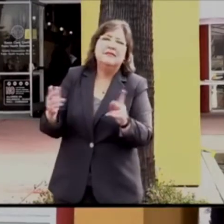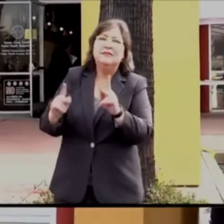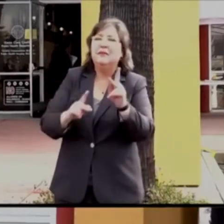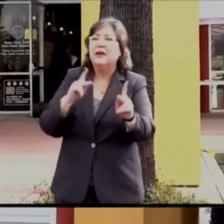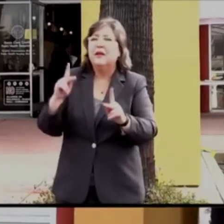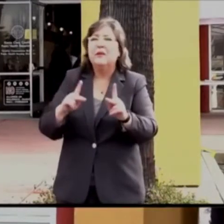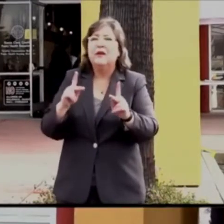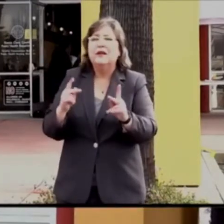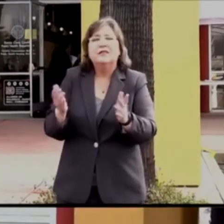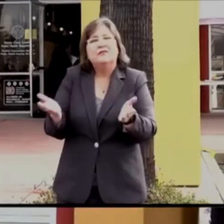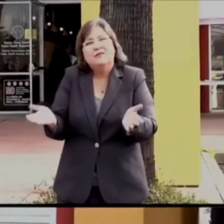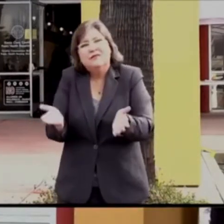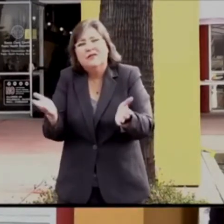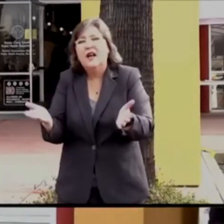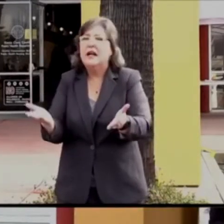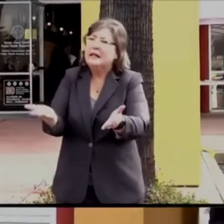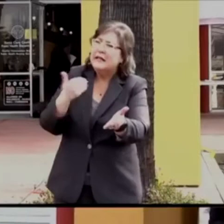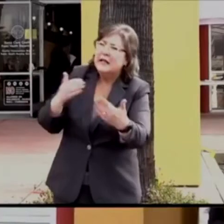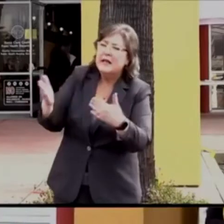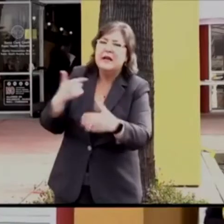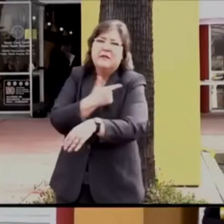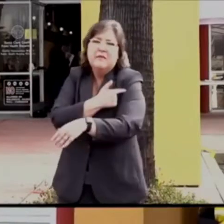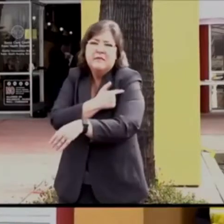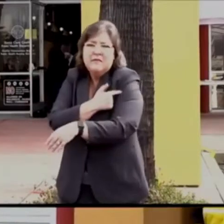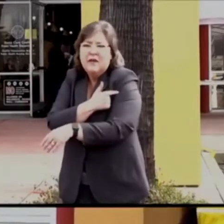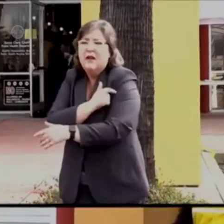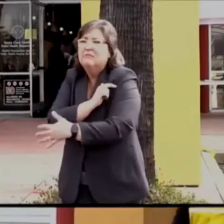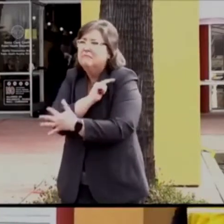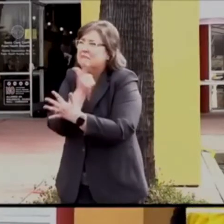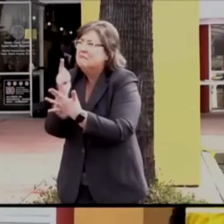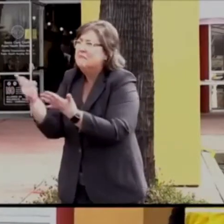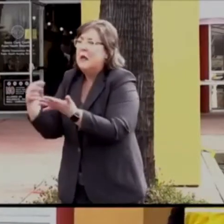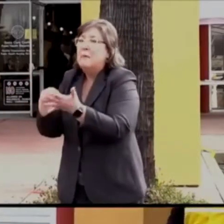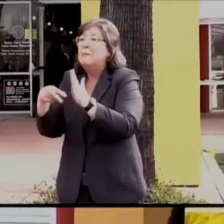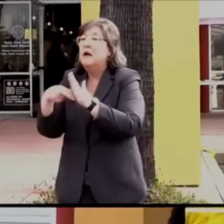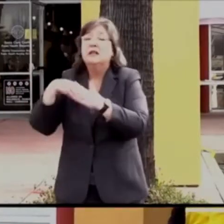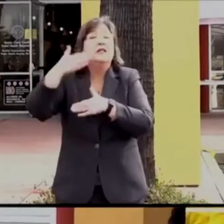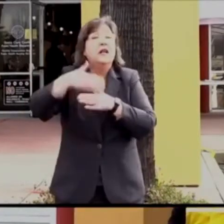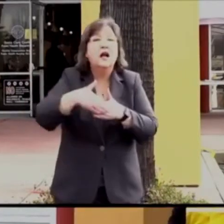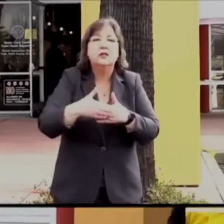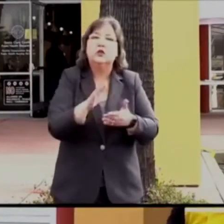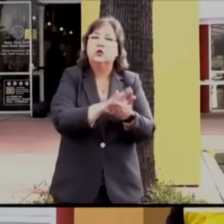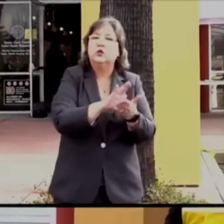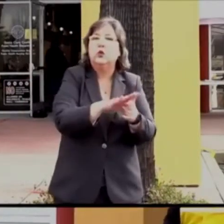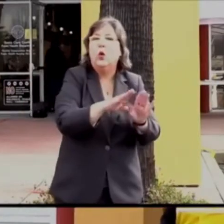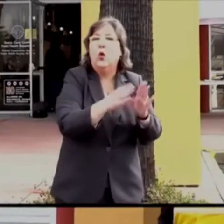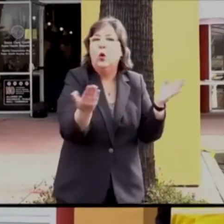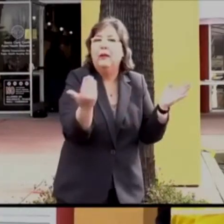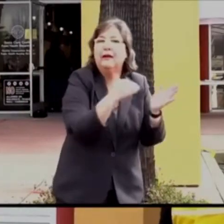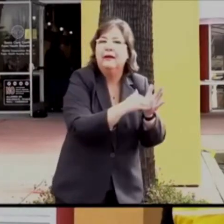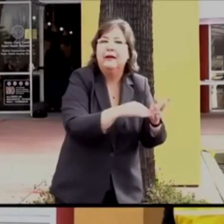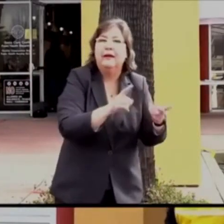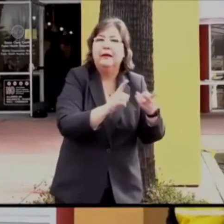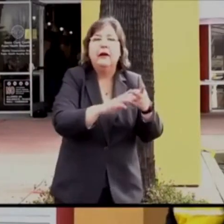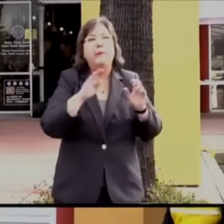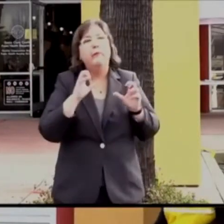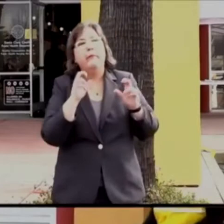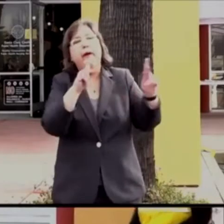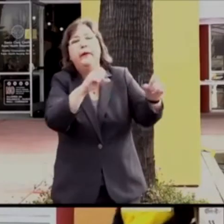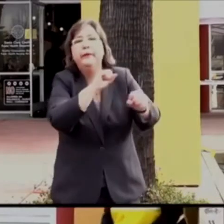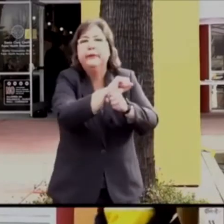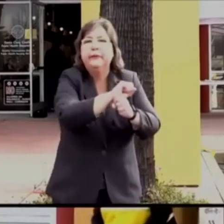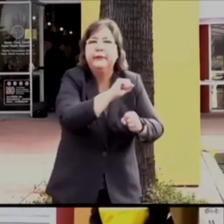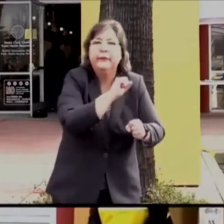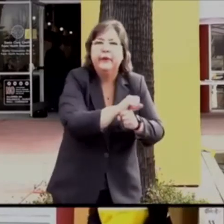able to reopen schools, help people get back to work, help people get back to their loved